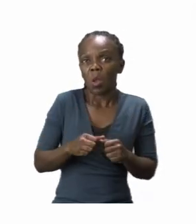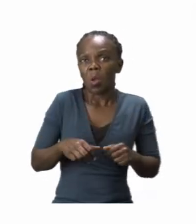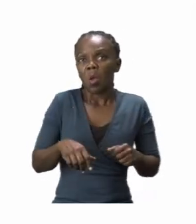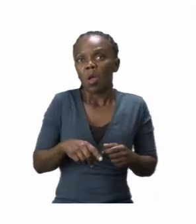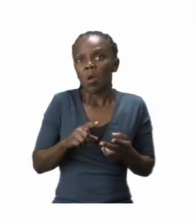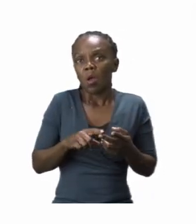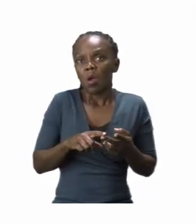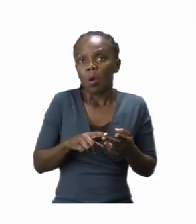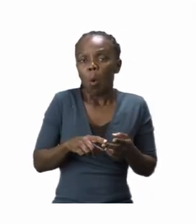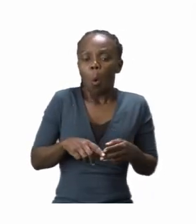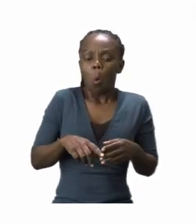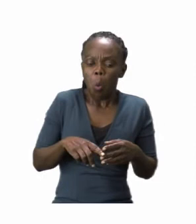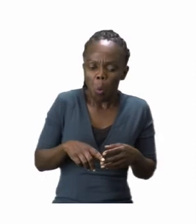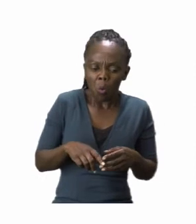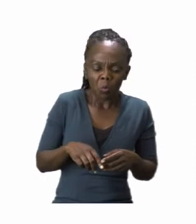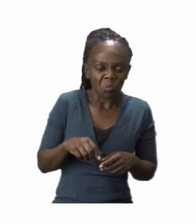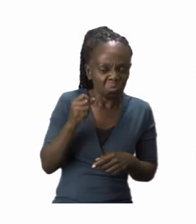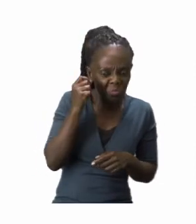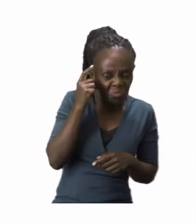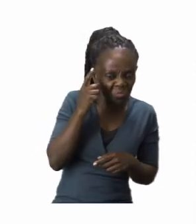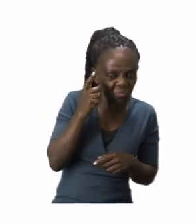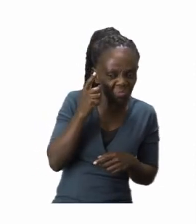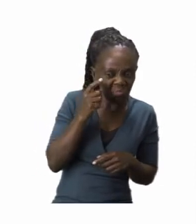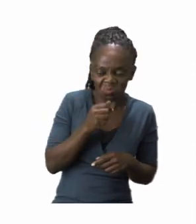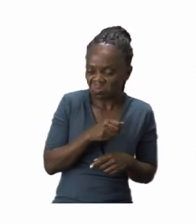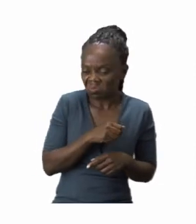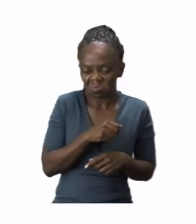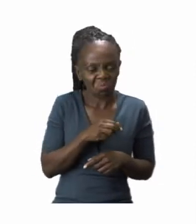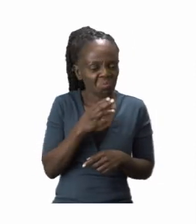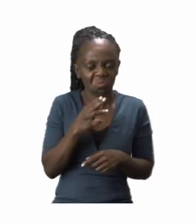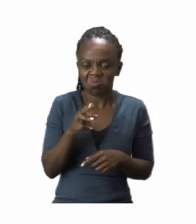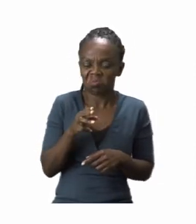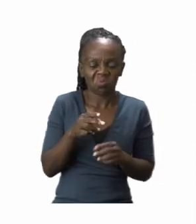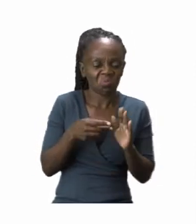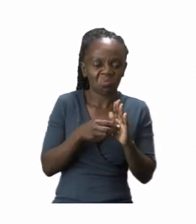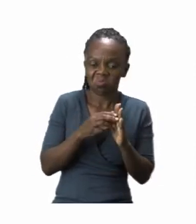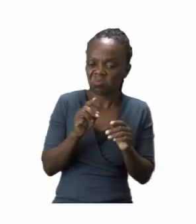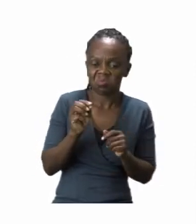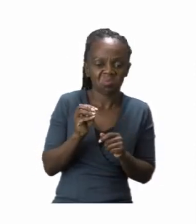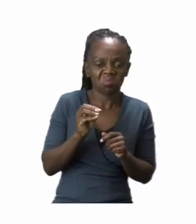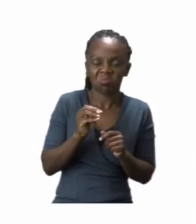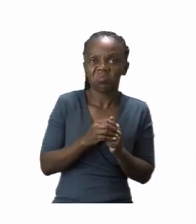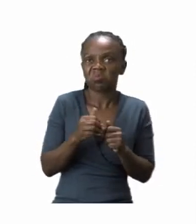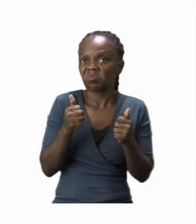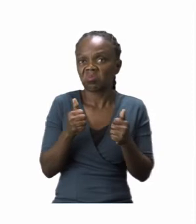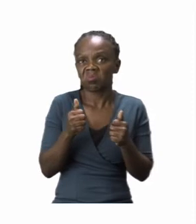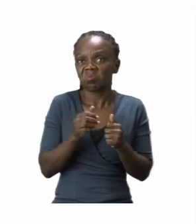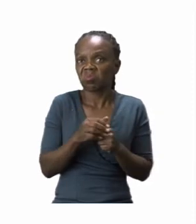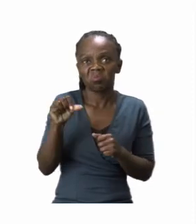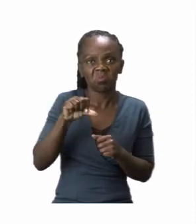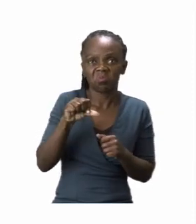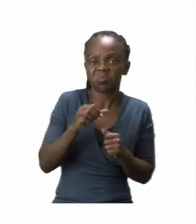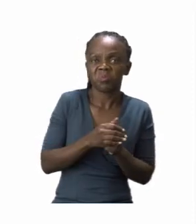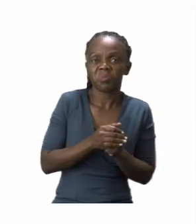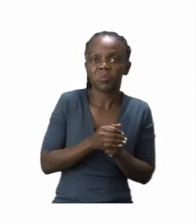wolf huff and puff. That is correct. So may you please